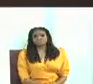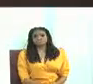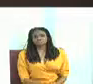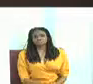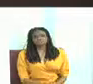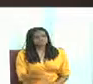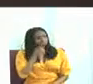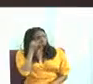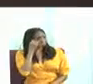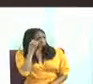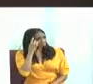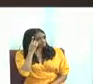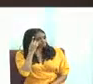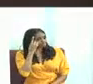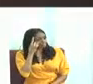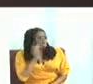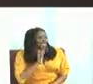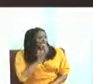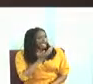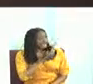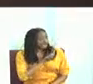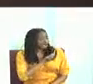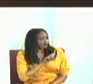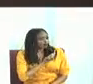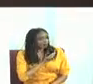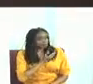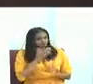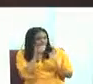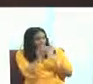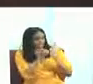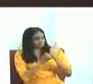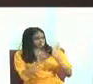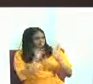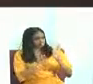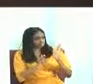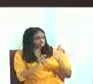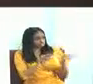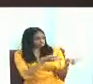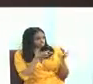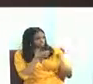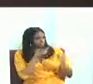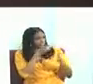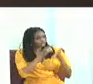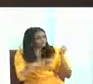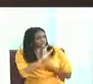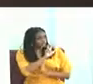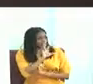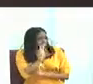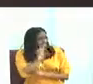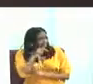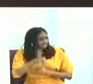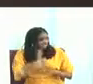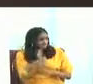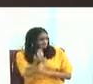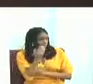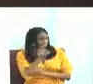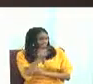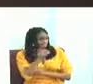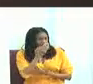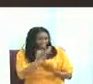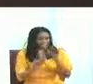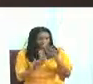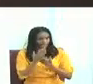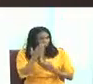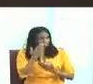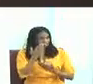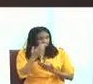You see, our lesson was supposed to come from chapter 37 this morning. The hand of God